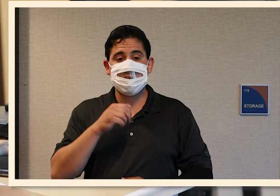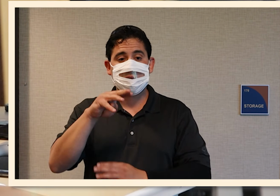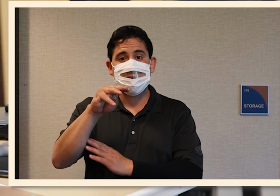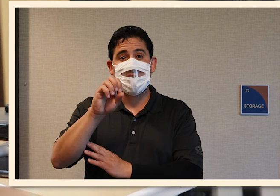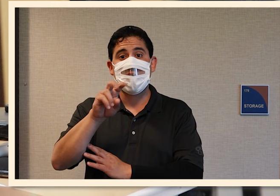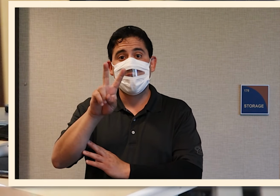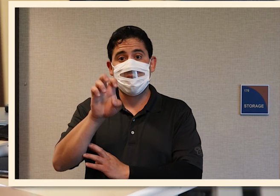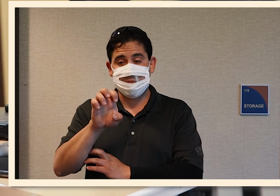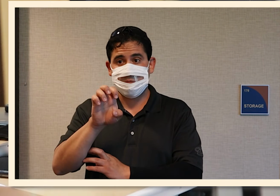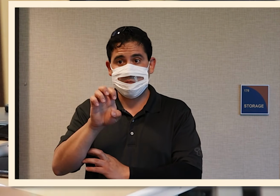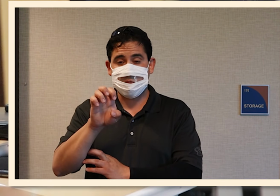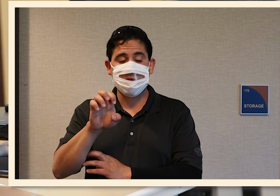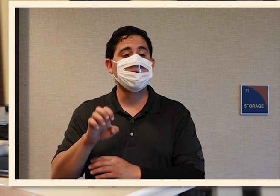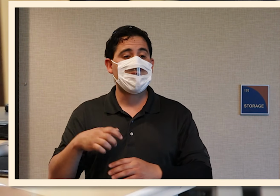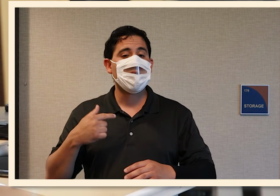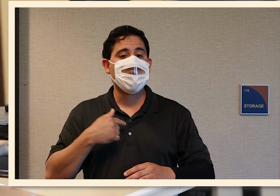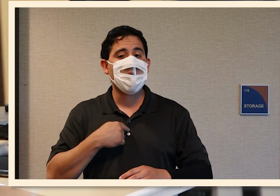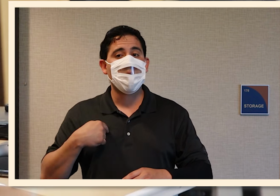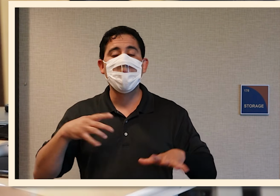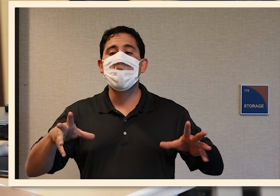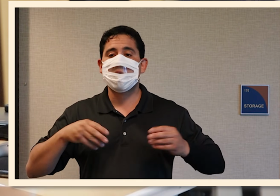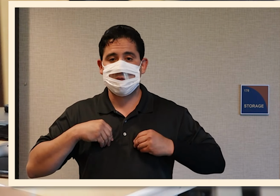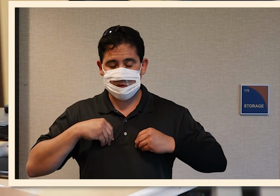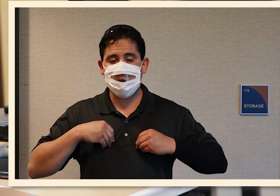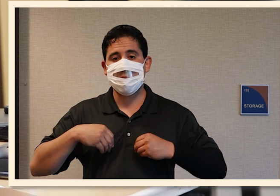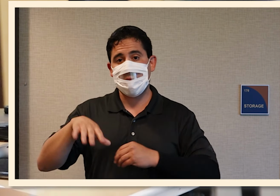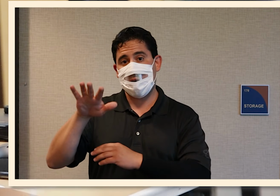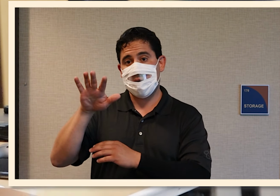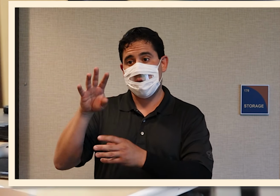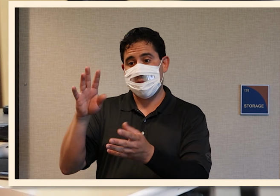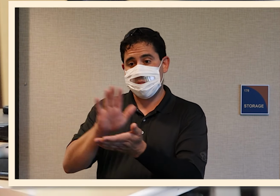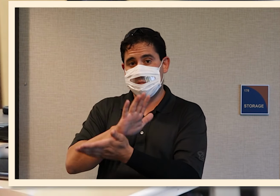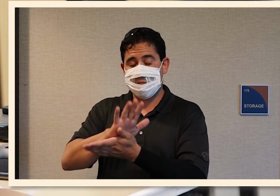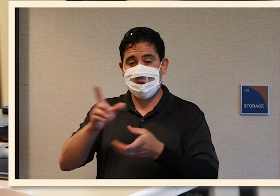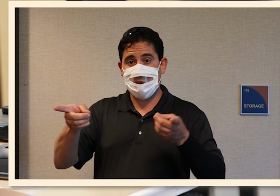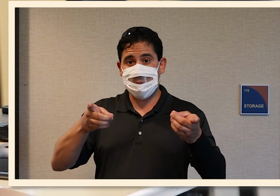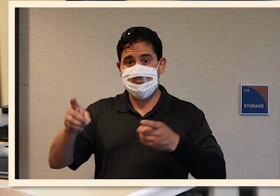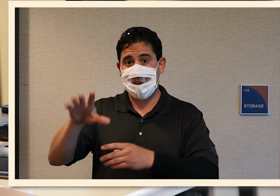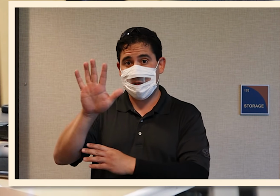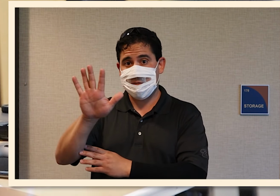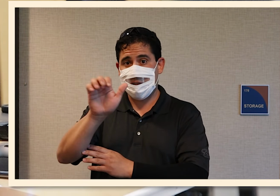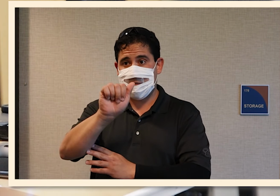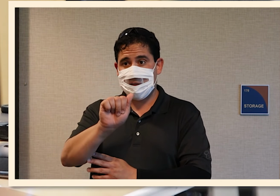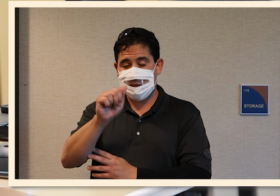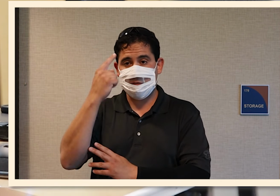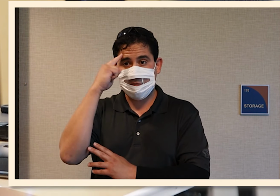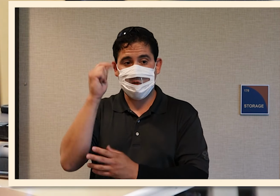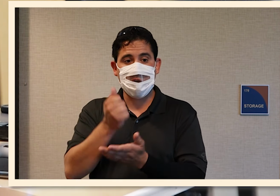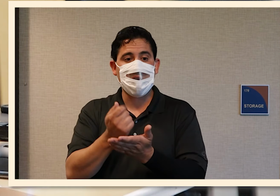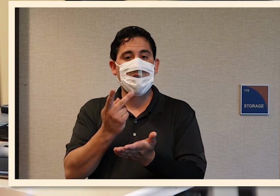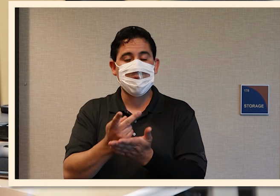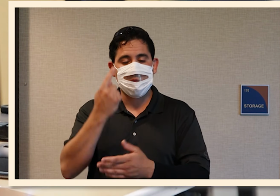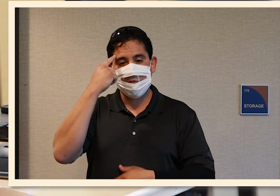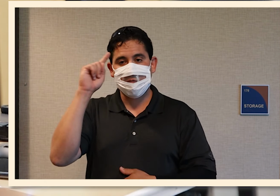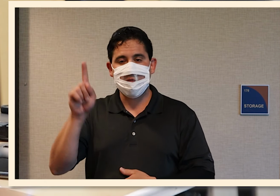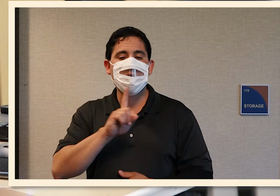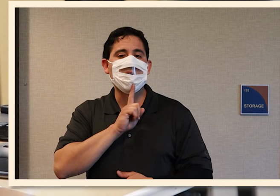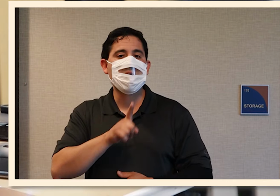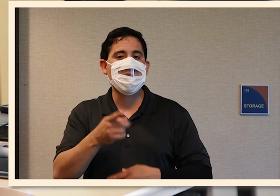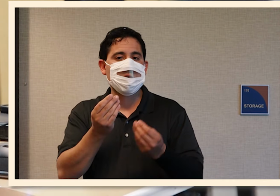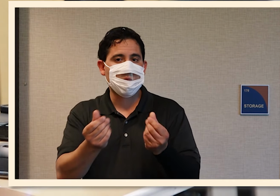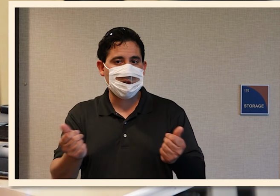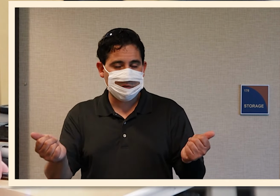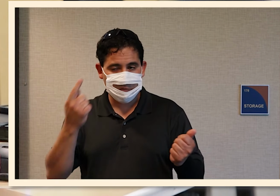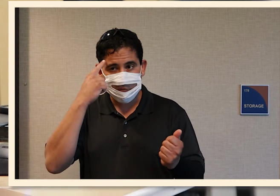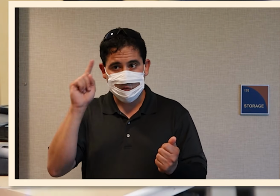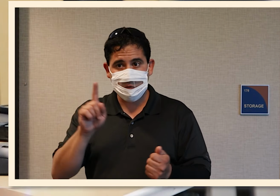we adopt map 5A for our redistricting process by approving resolution